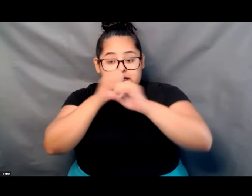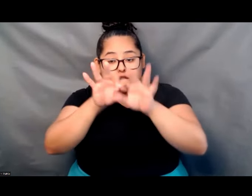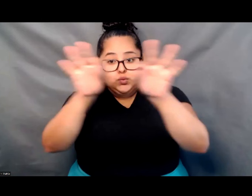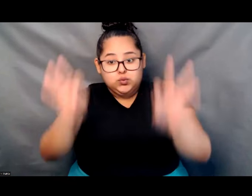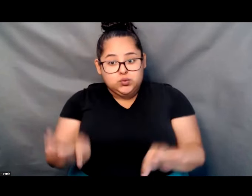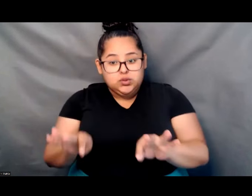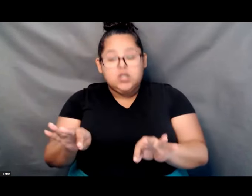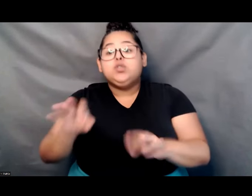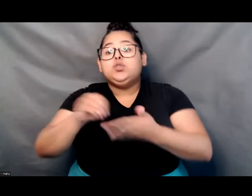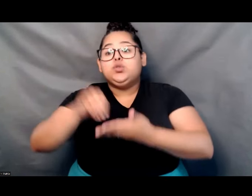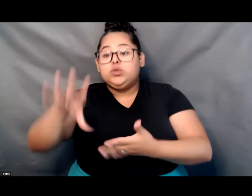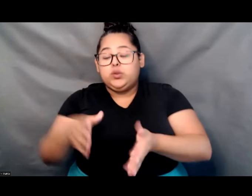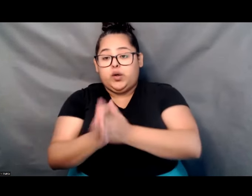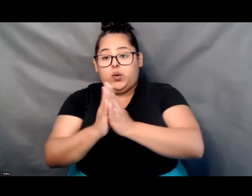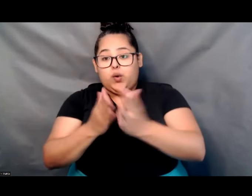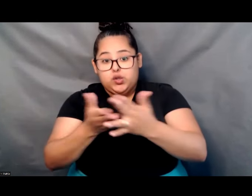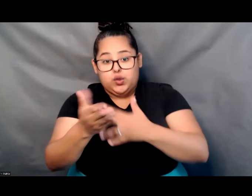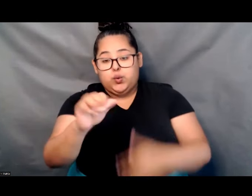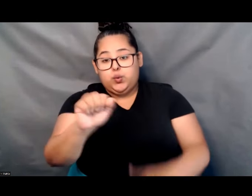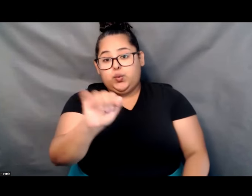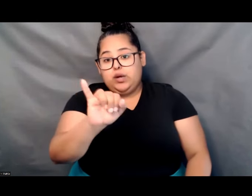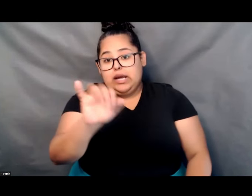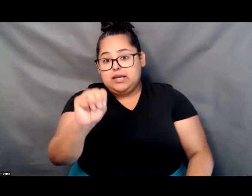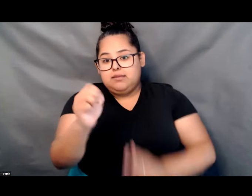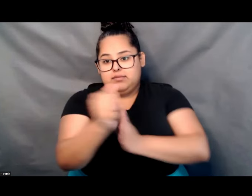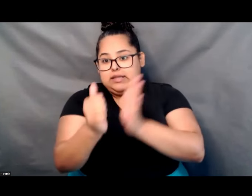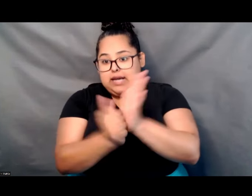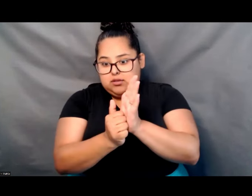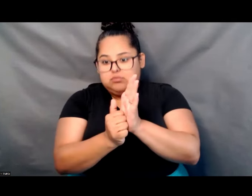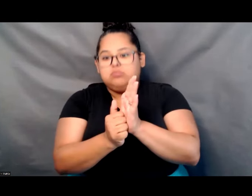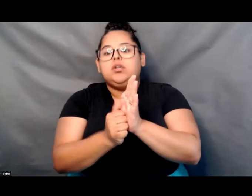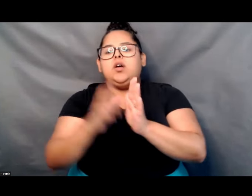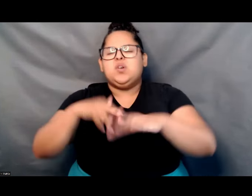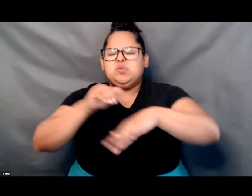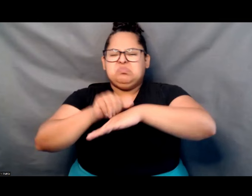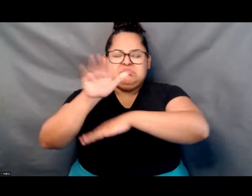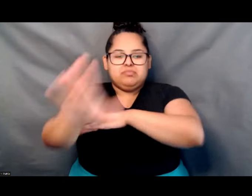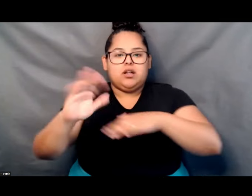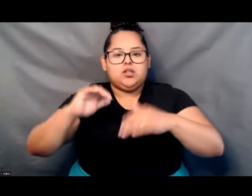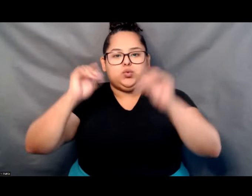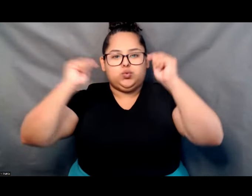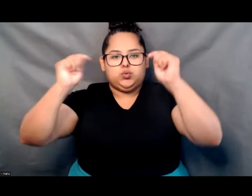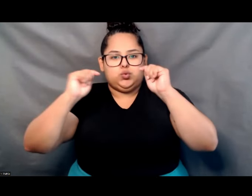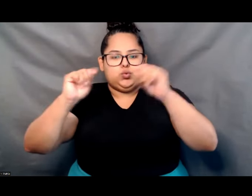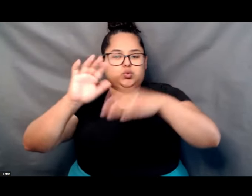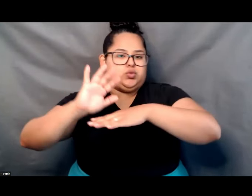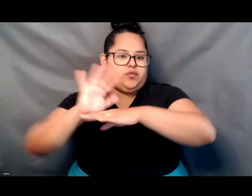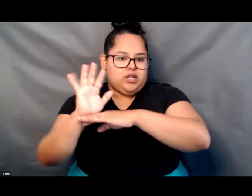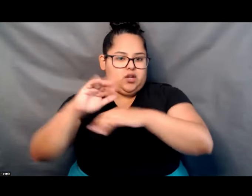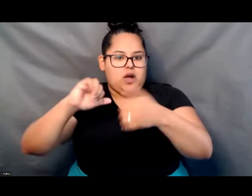through their AIM account. So this AIM portal, we will be also sending a tutorial video on how to send your